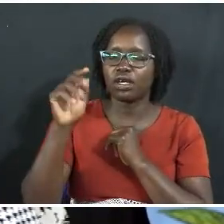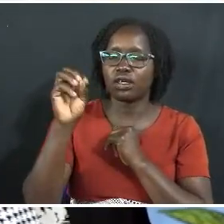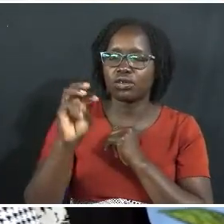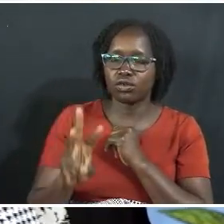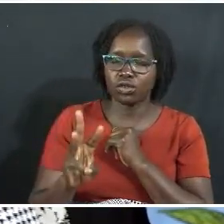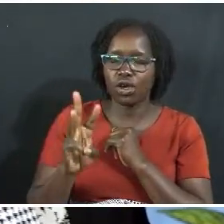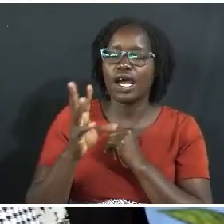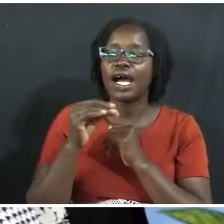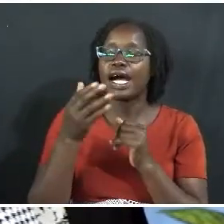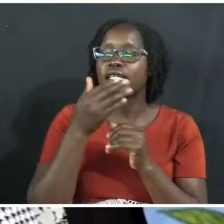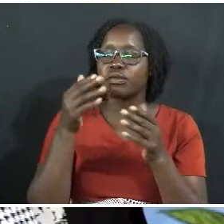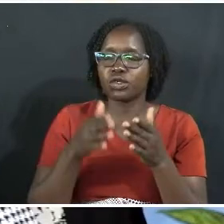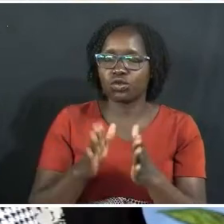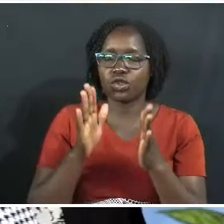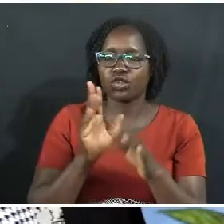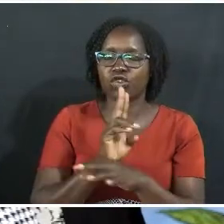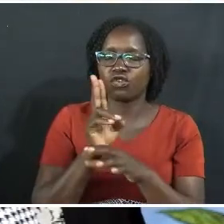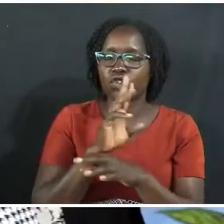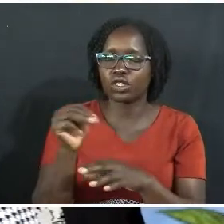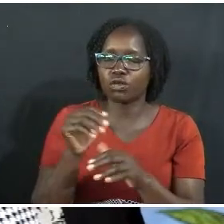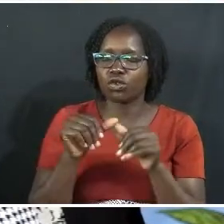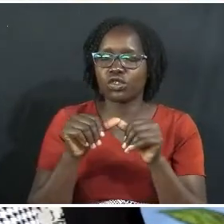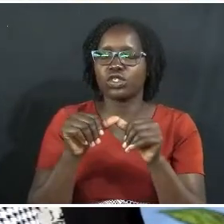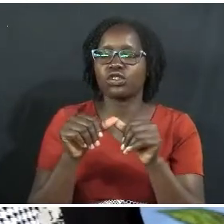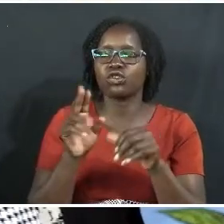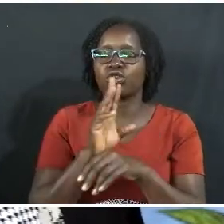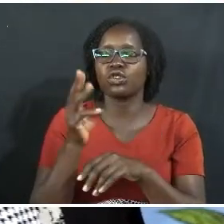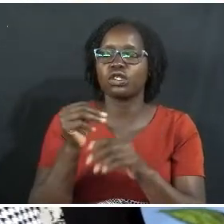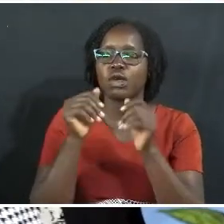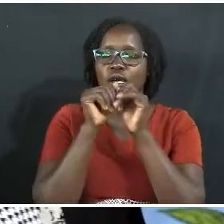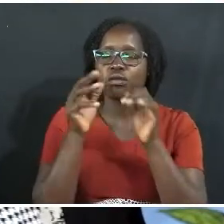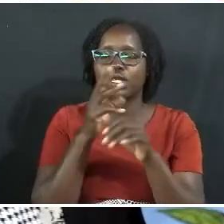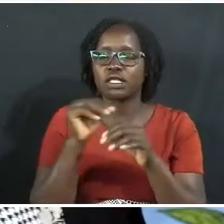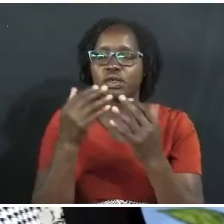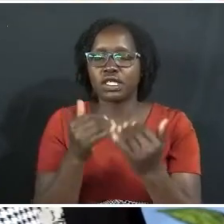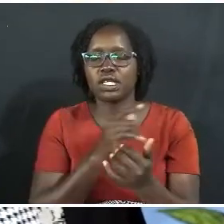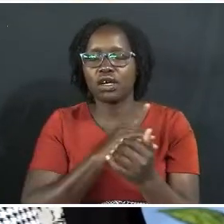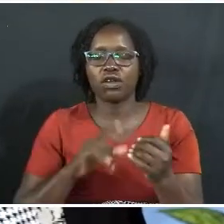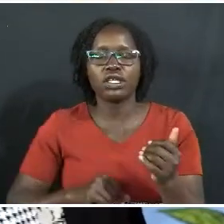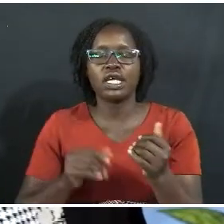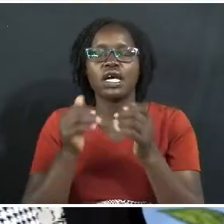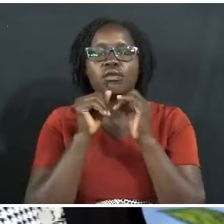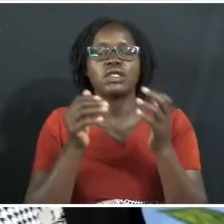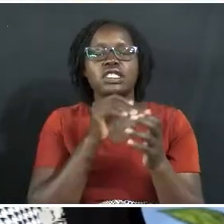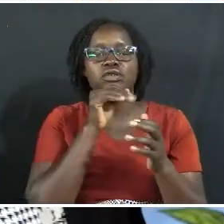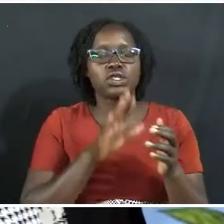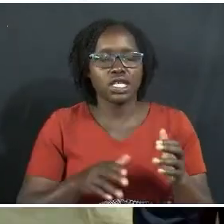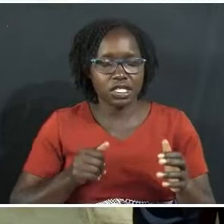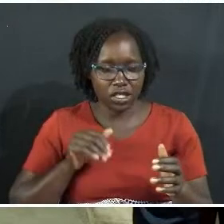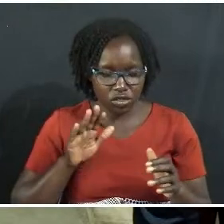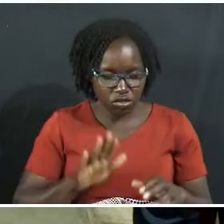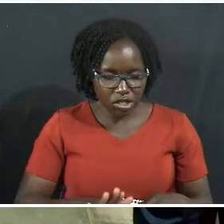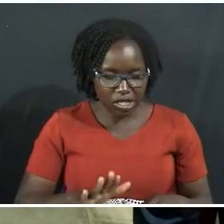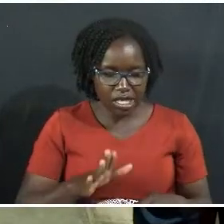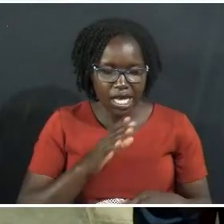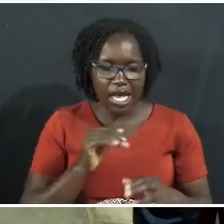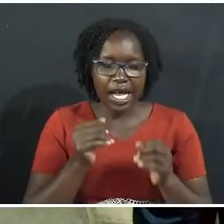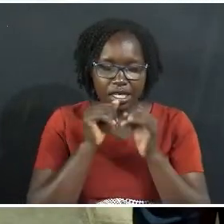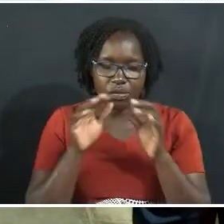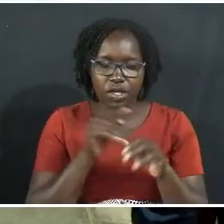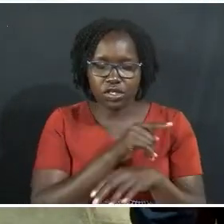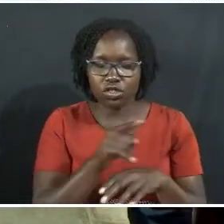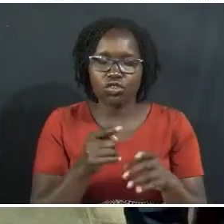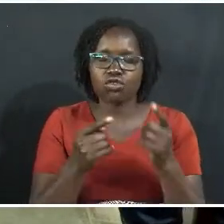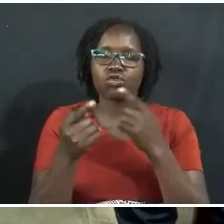way you have used him and continue to use him. Bless him. And now, Lord, bless these, your sons and daughters, and bless those who